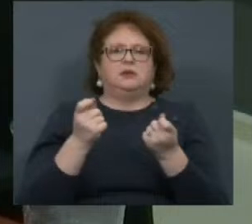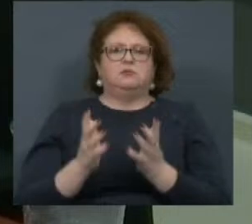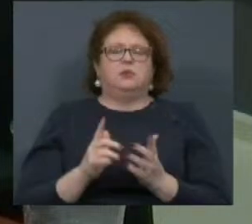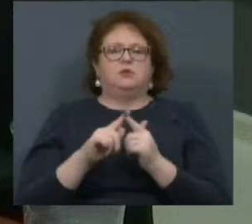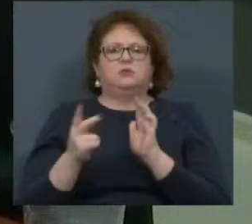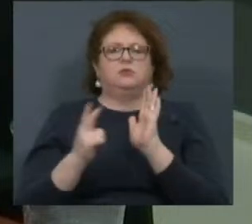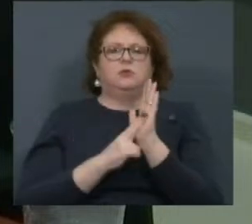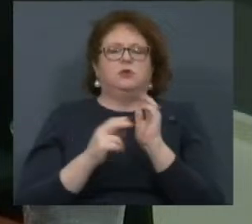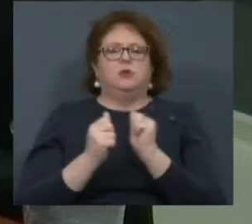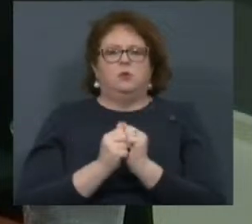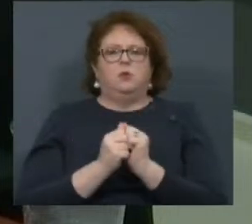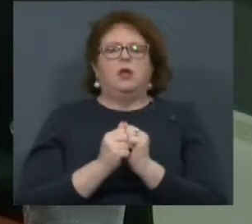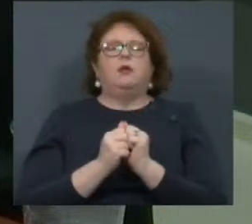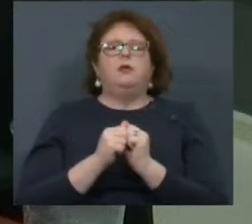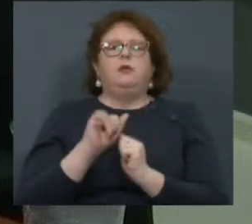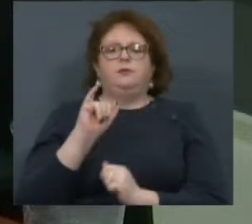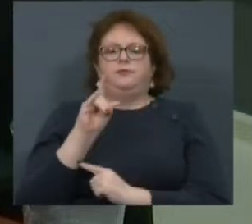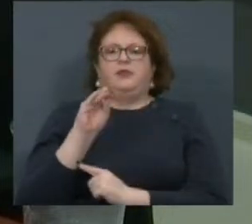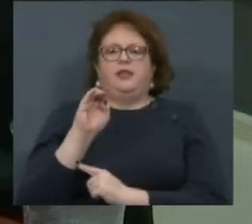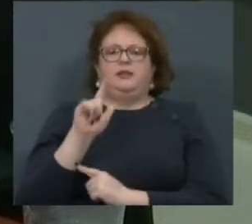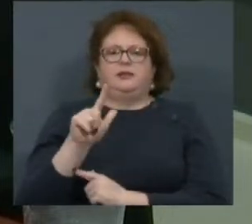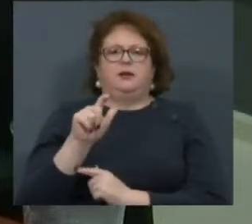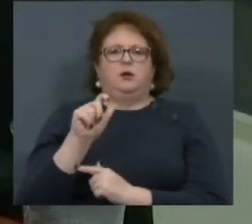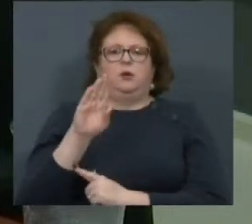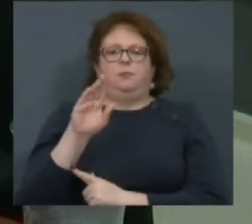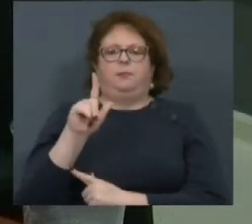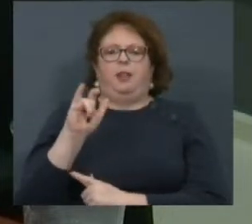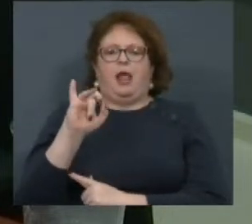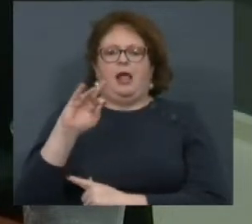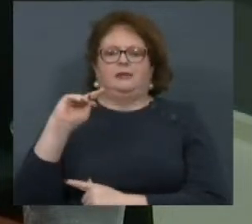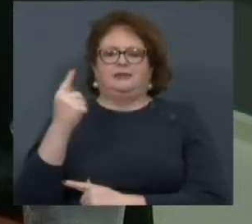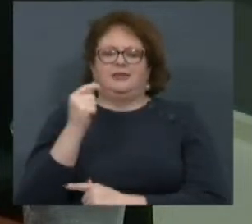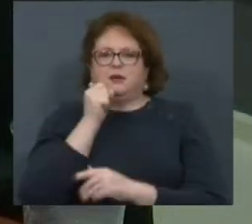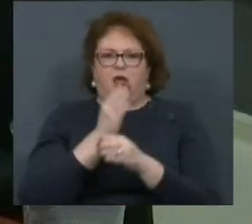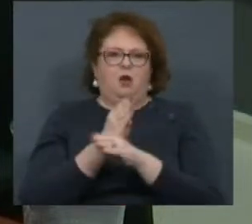into a sole source contract with Ideal Blasting in an amount not to exceed